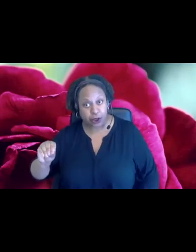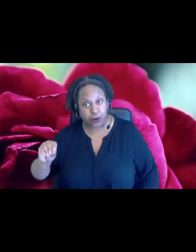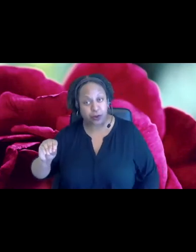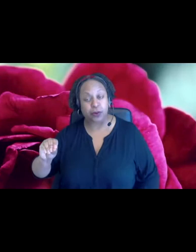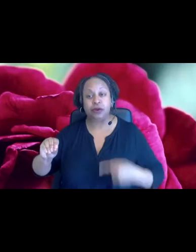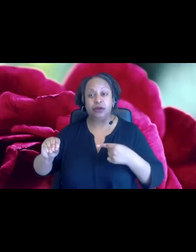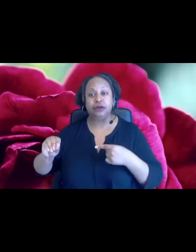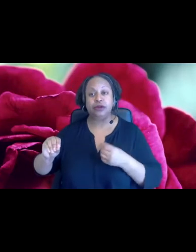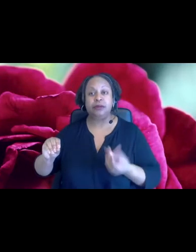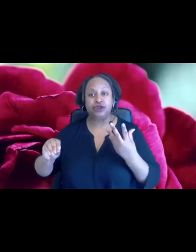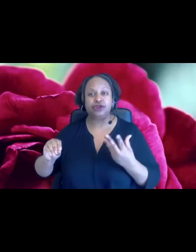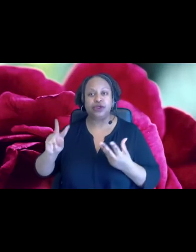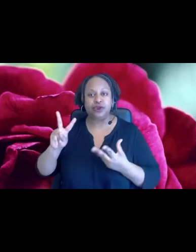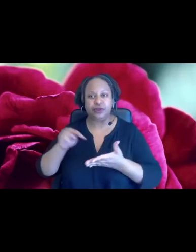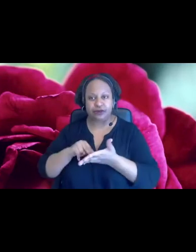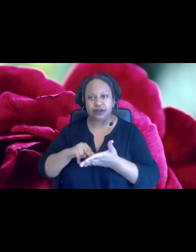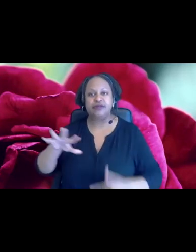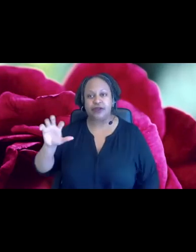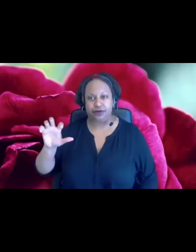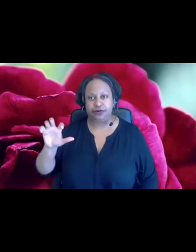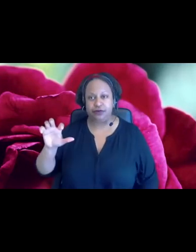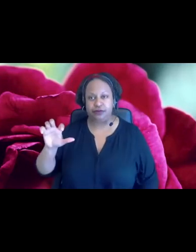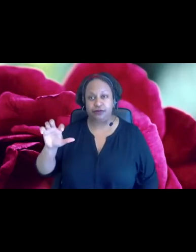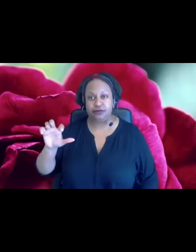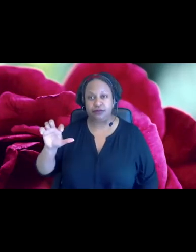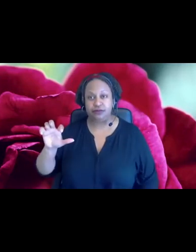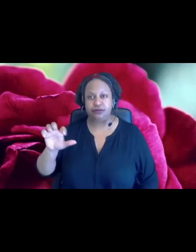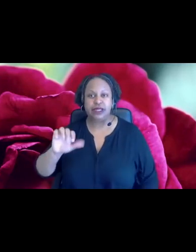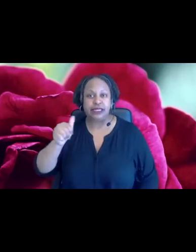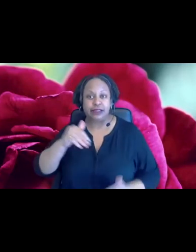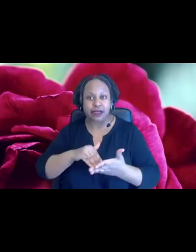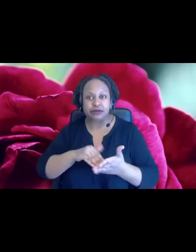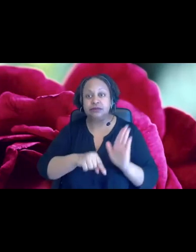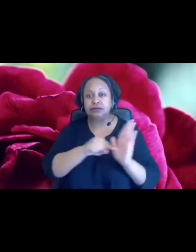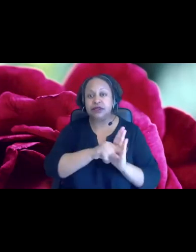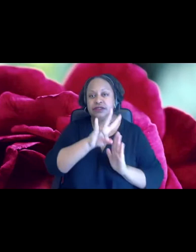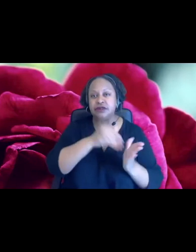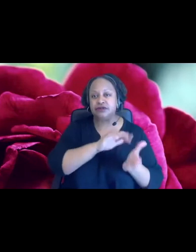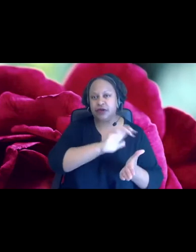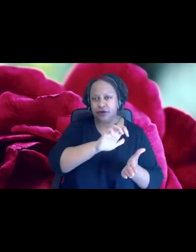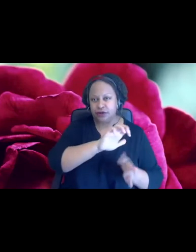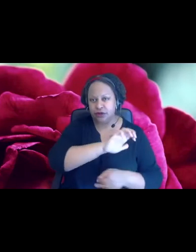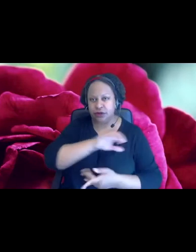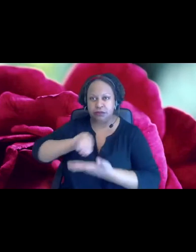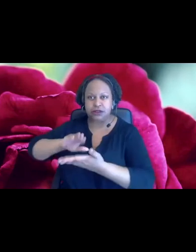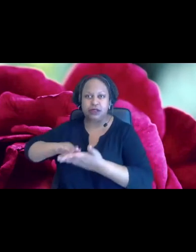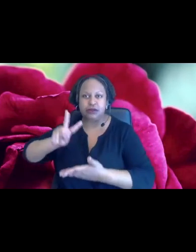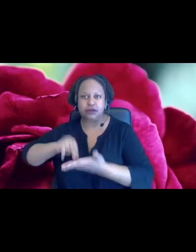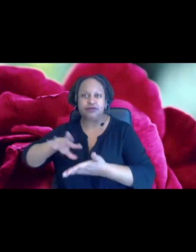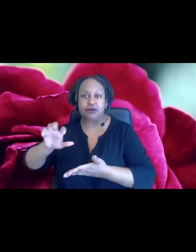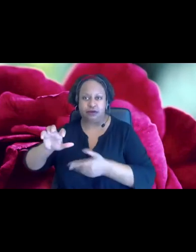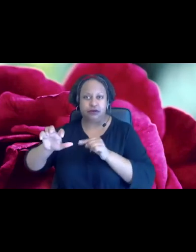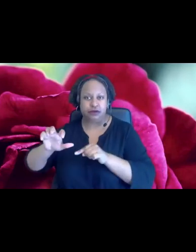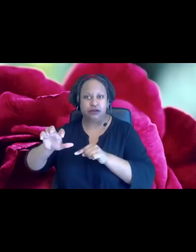13010 would be $2,500. So it comes down to your